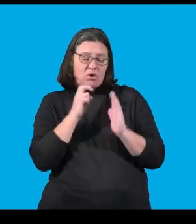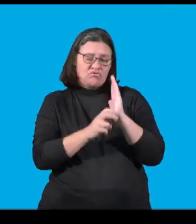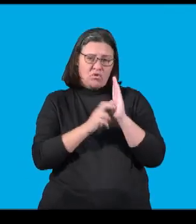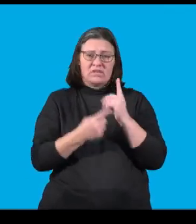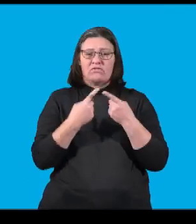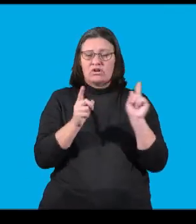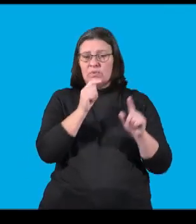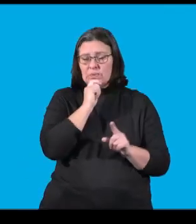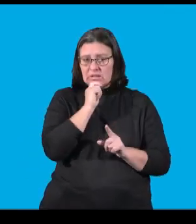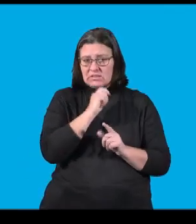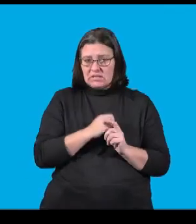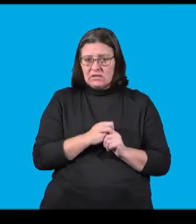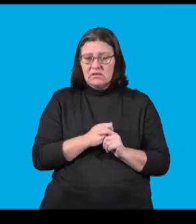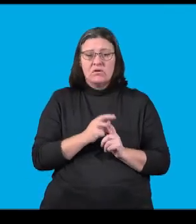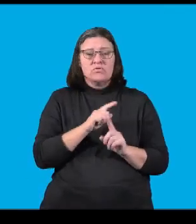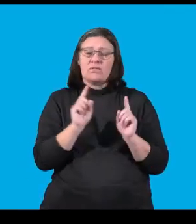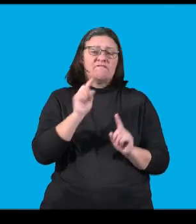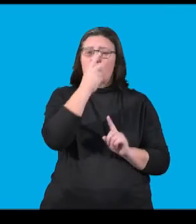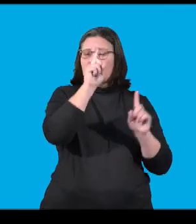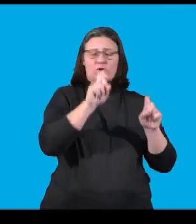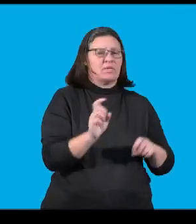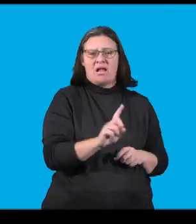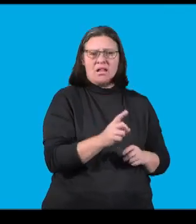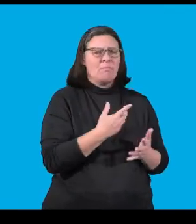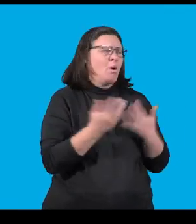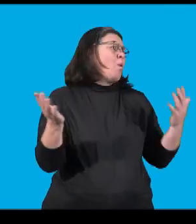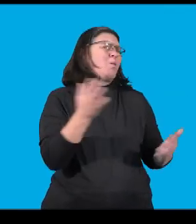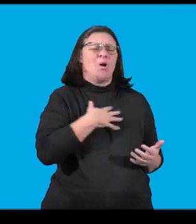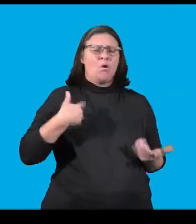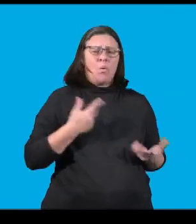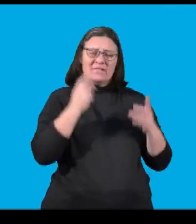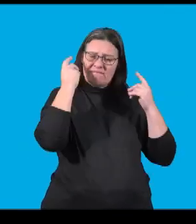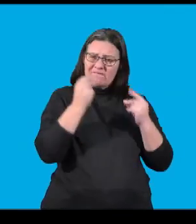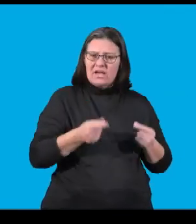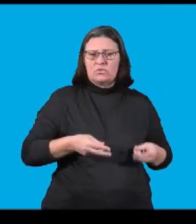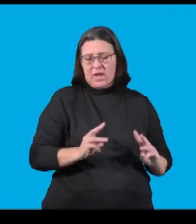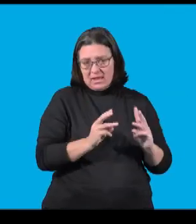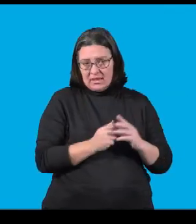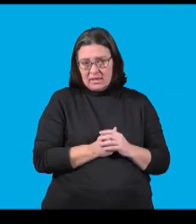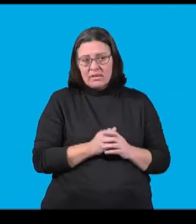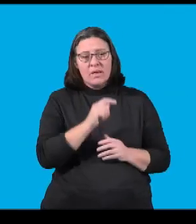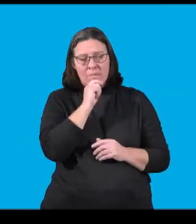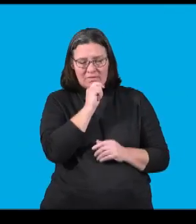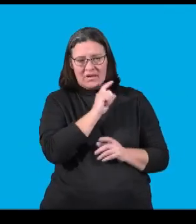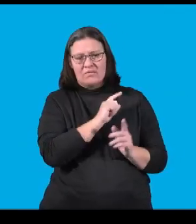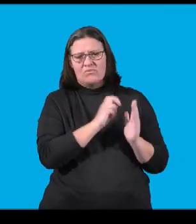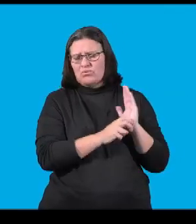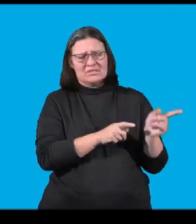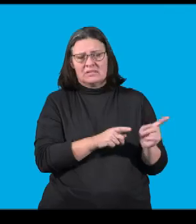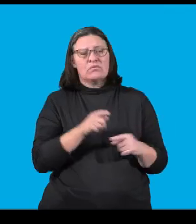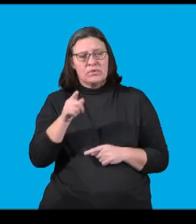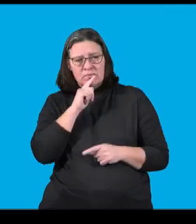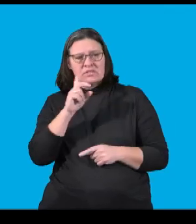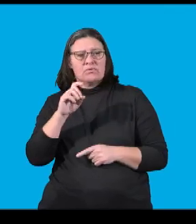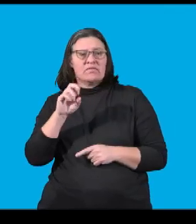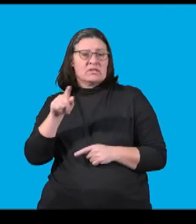of differentiation. We are not going to be using first principles here. That's way too long. We want the quickest method, and that's using the rules.